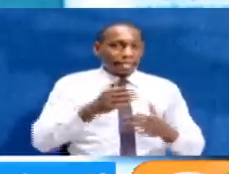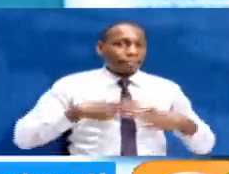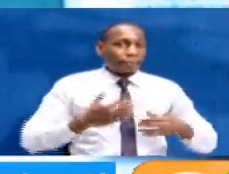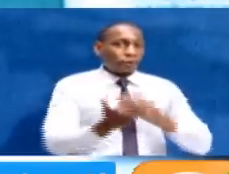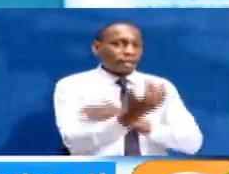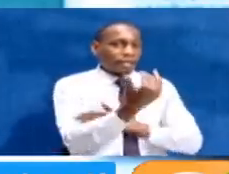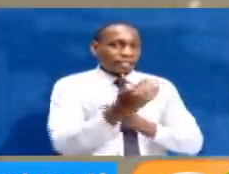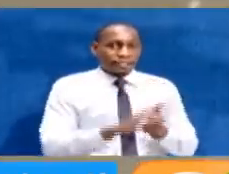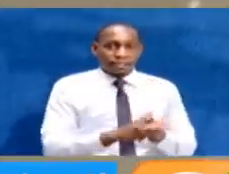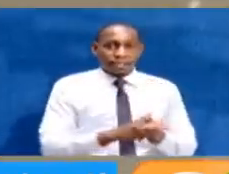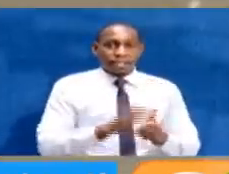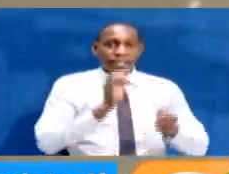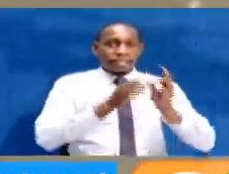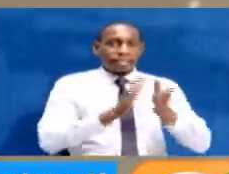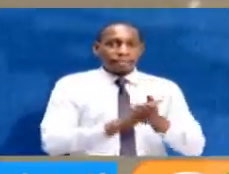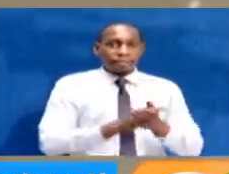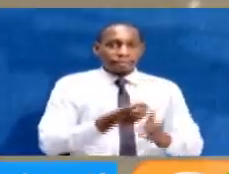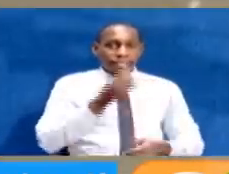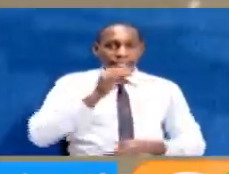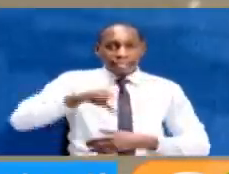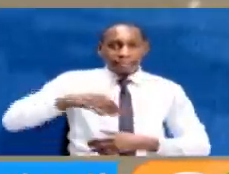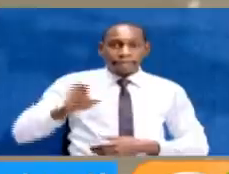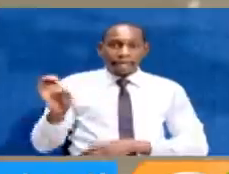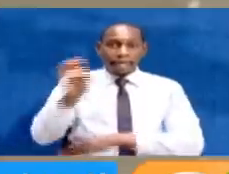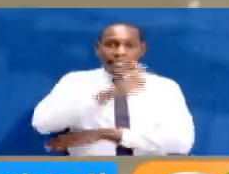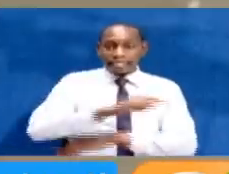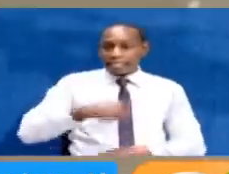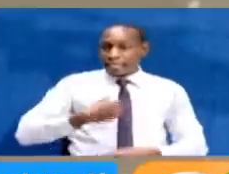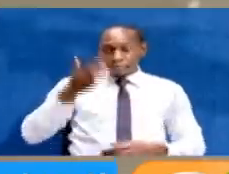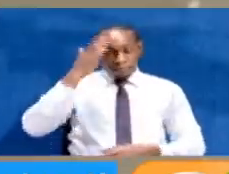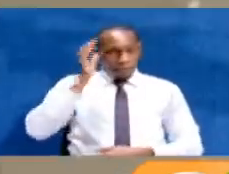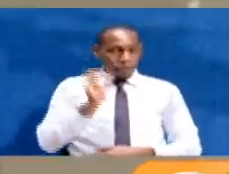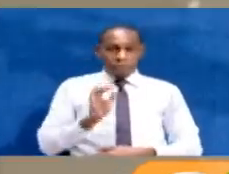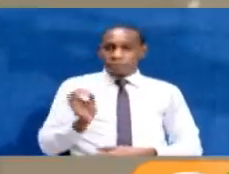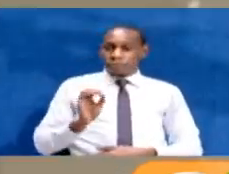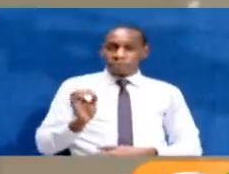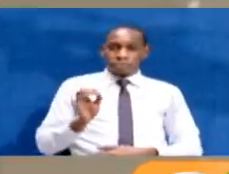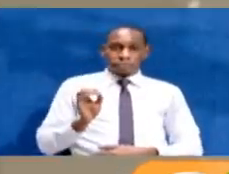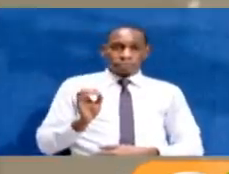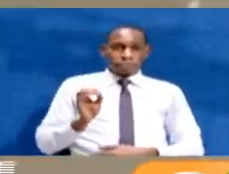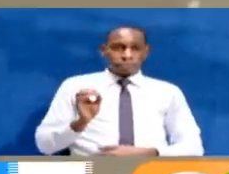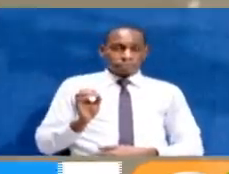asking me. Francis, some guys are asking me kama wakule fair ya Easter. I don't know.